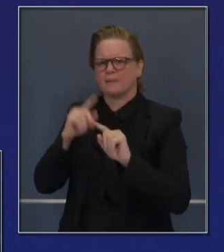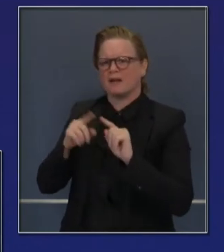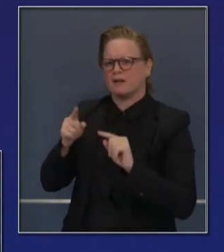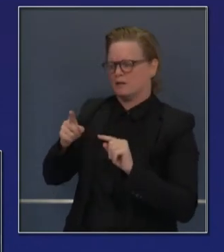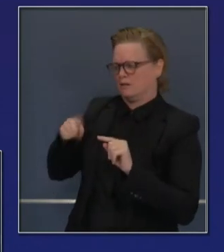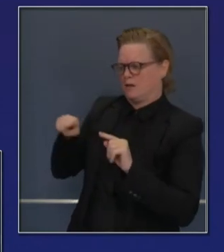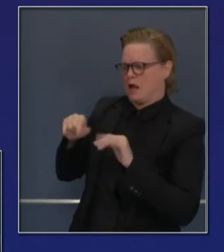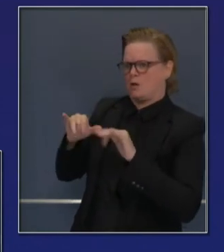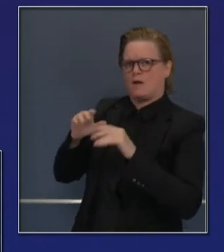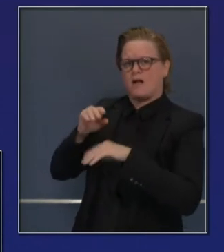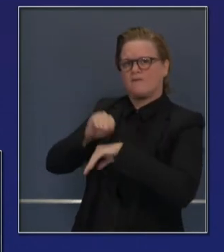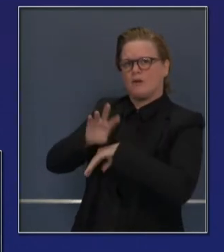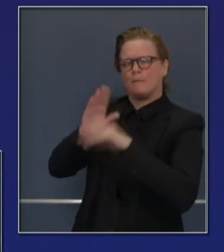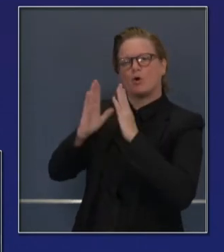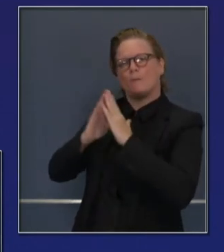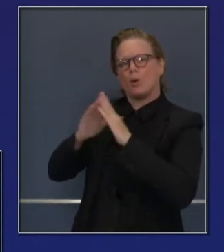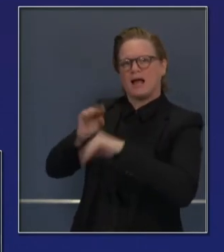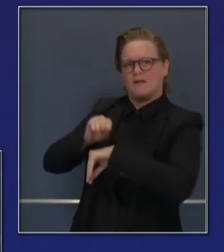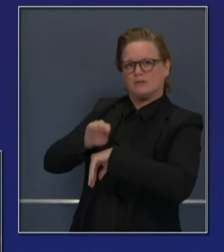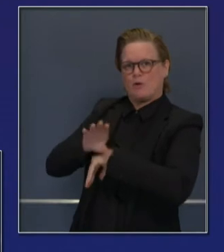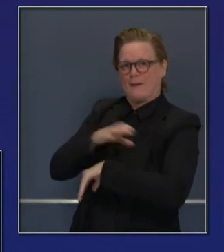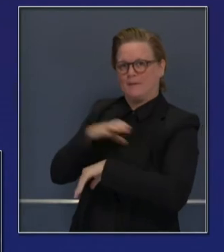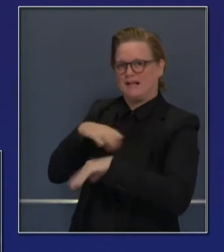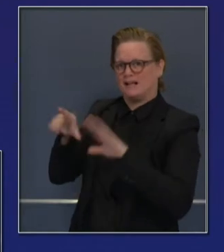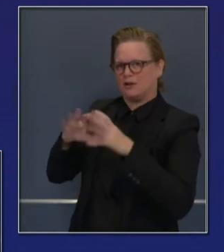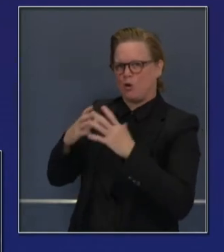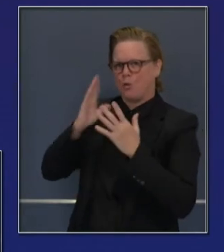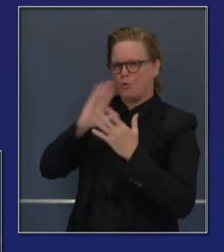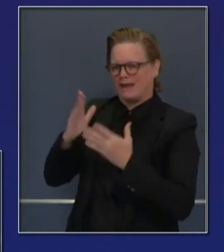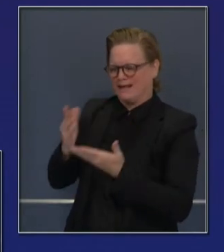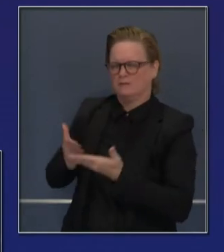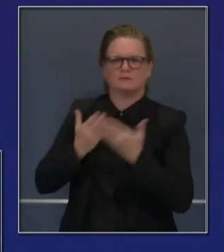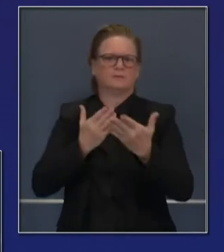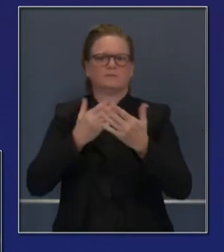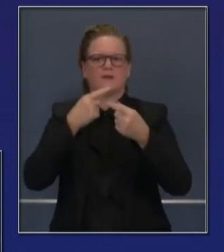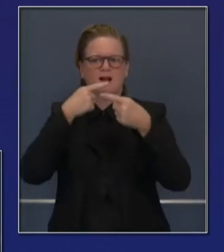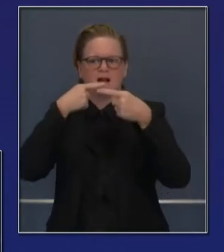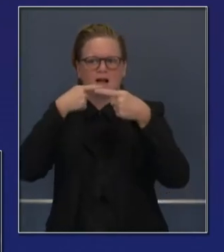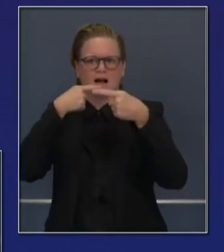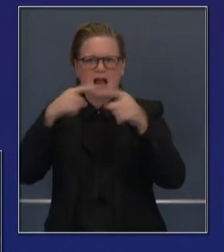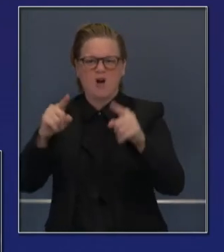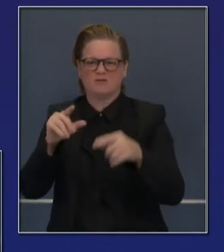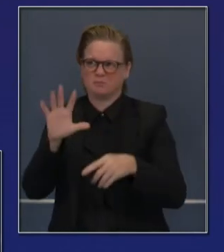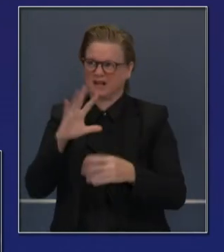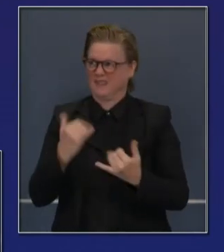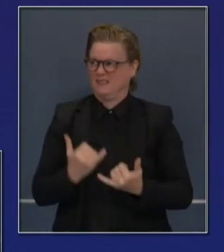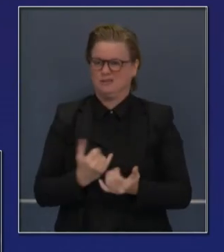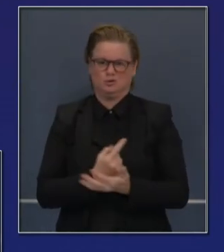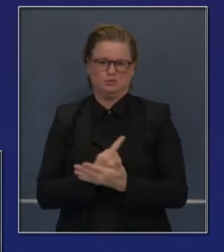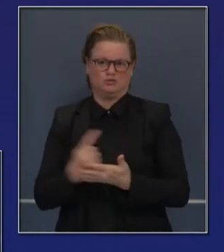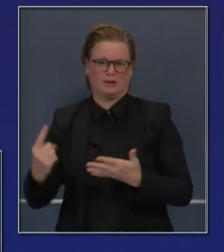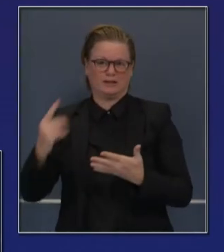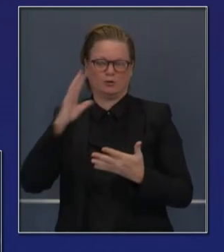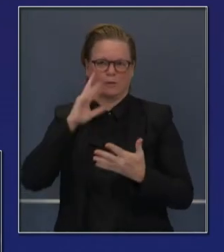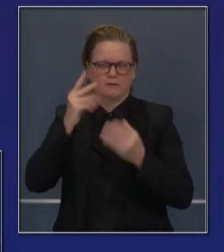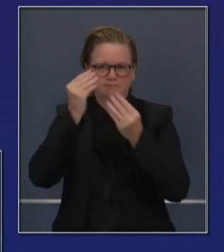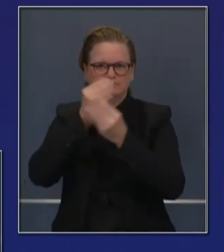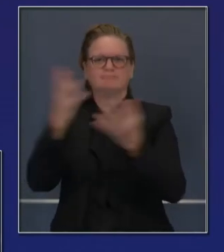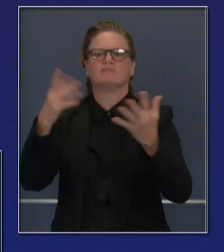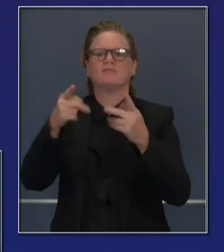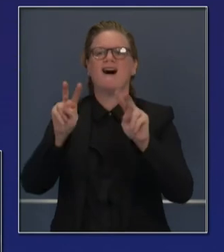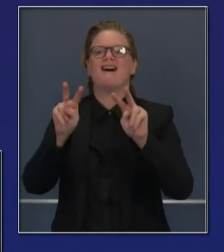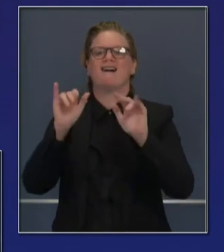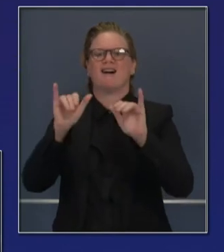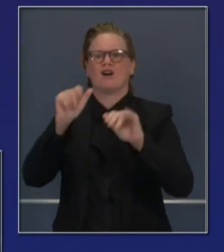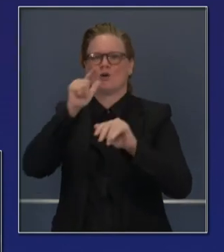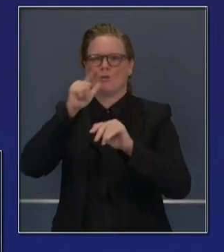week. It's what we refer to as the phase one distribution plan. They're reviewing, they have another meeting today